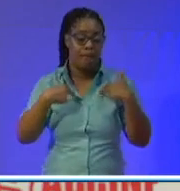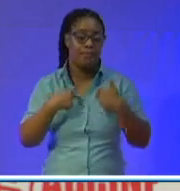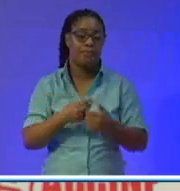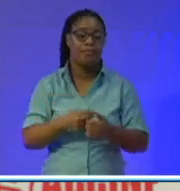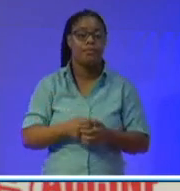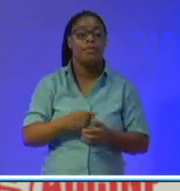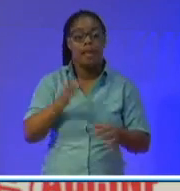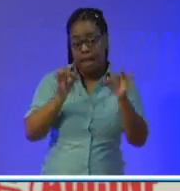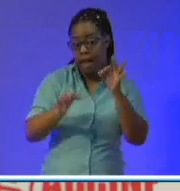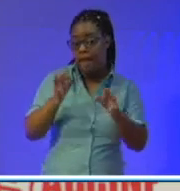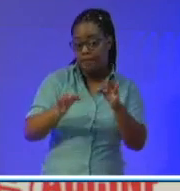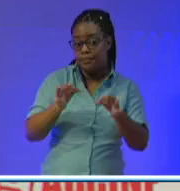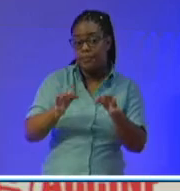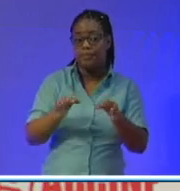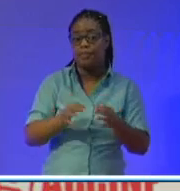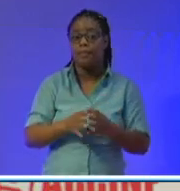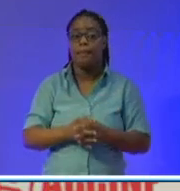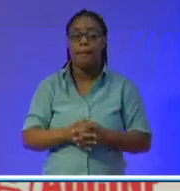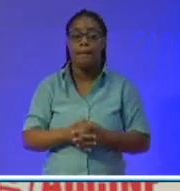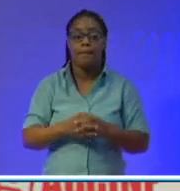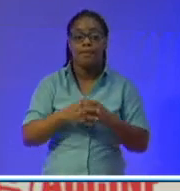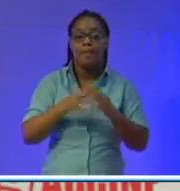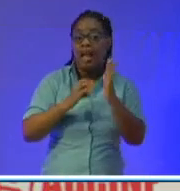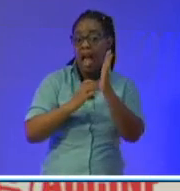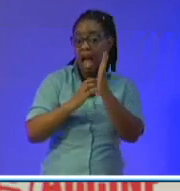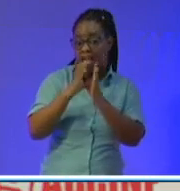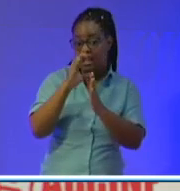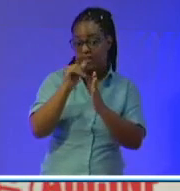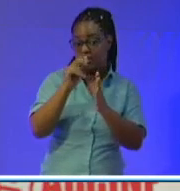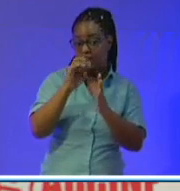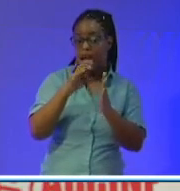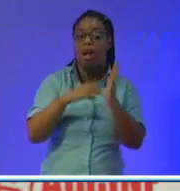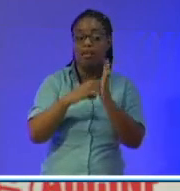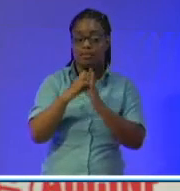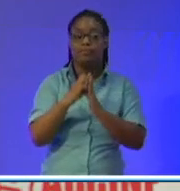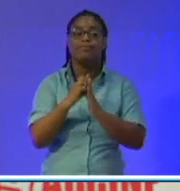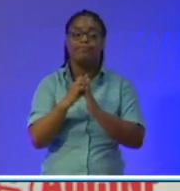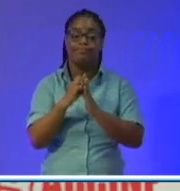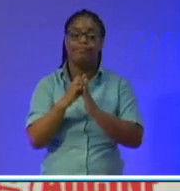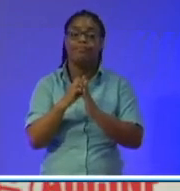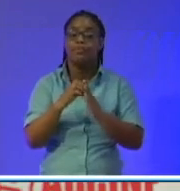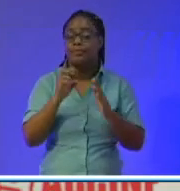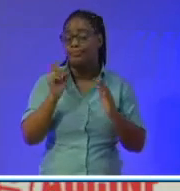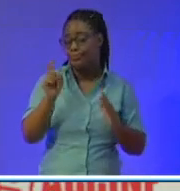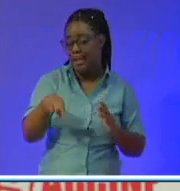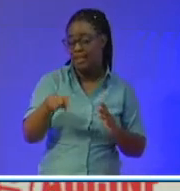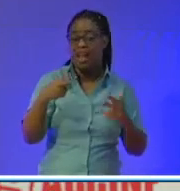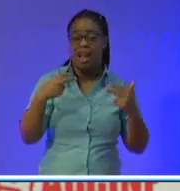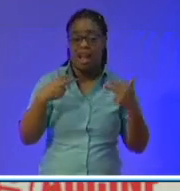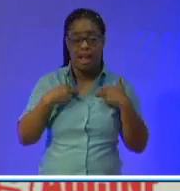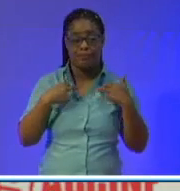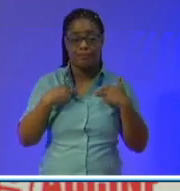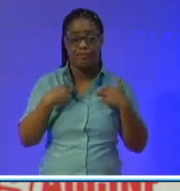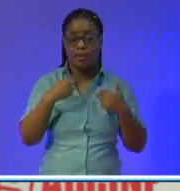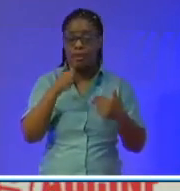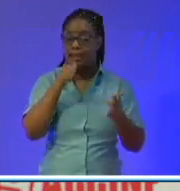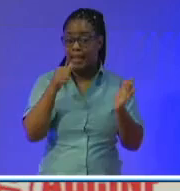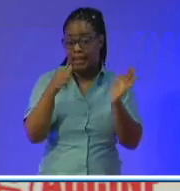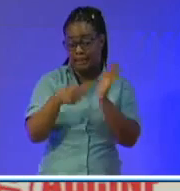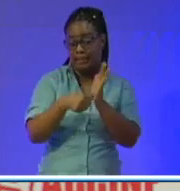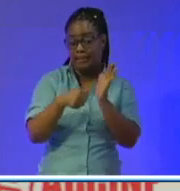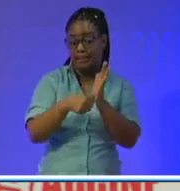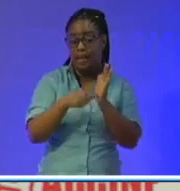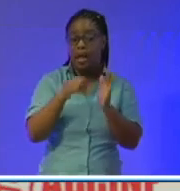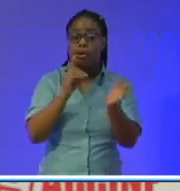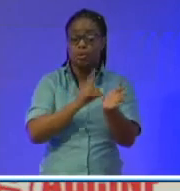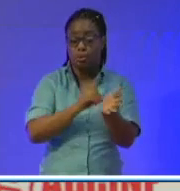anyone, regardless of age, but you must be determined by your physician again that you